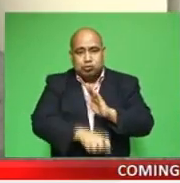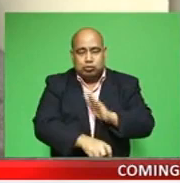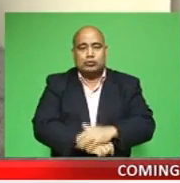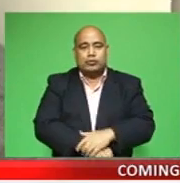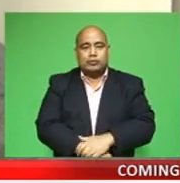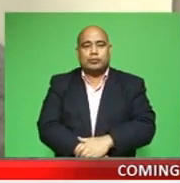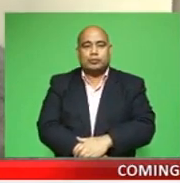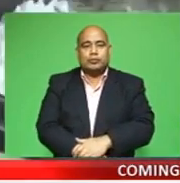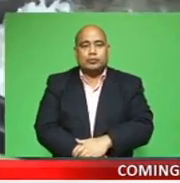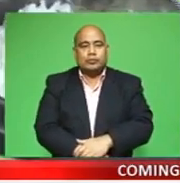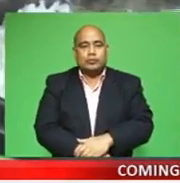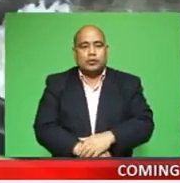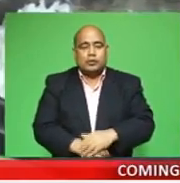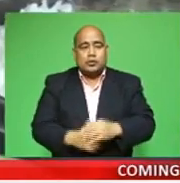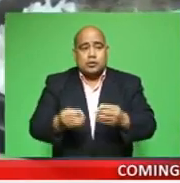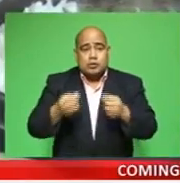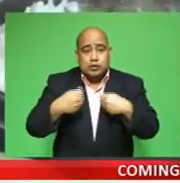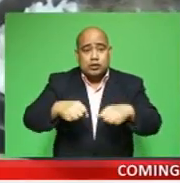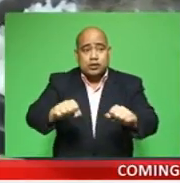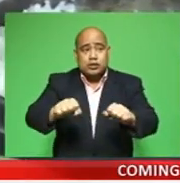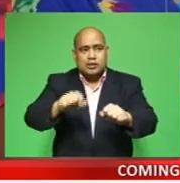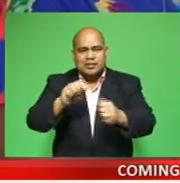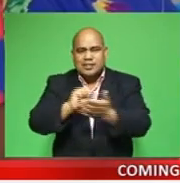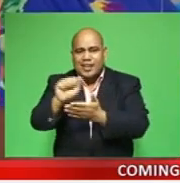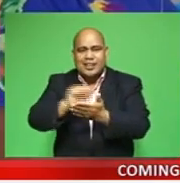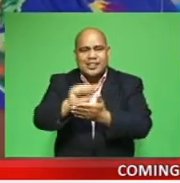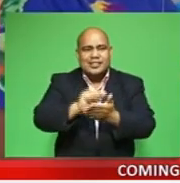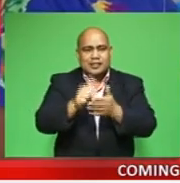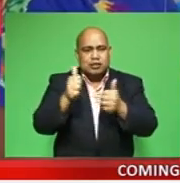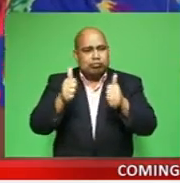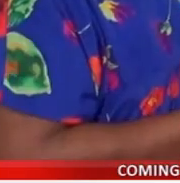and taking to the street, selling for a good cause.